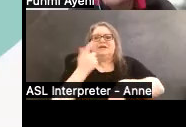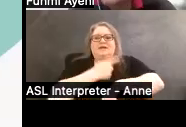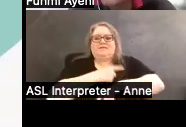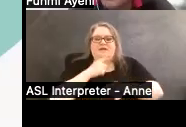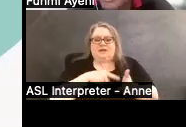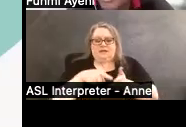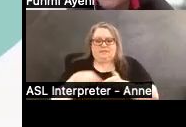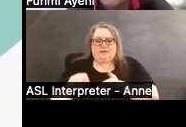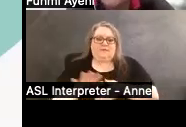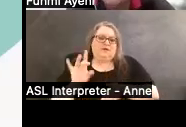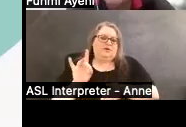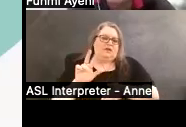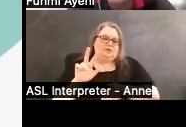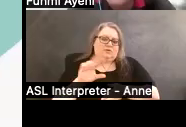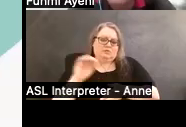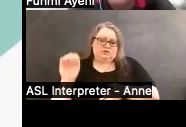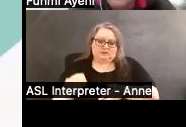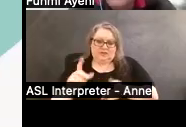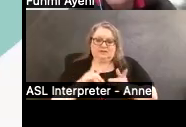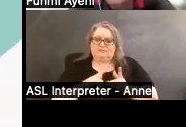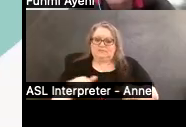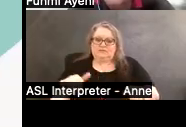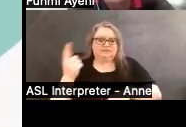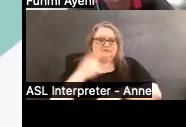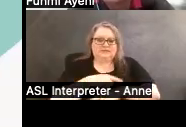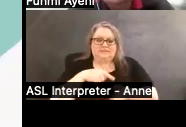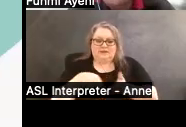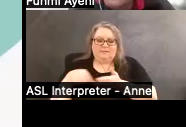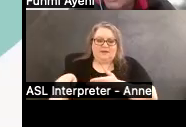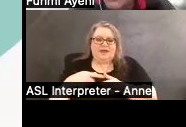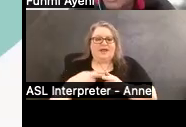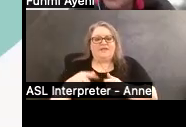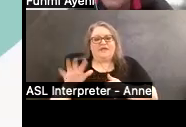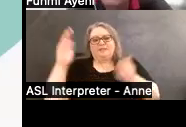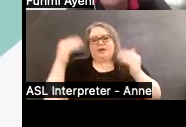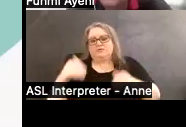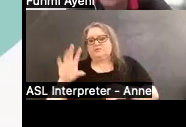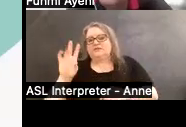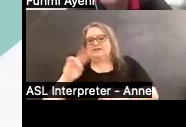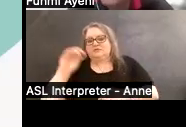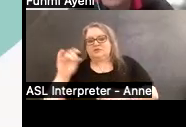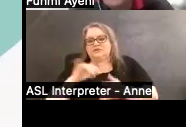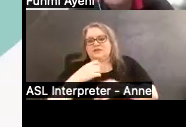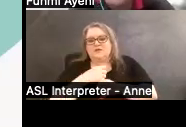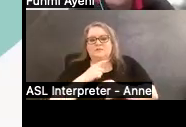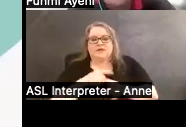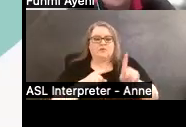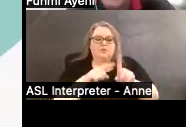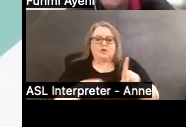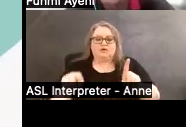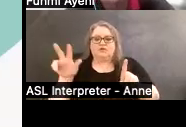About 83% were made through same-day payments. And then we had about 7% that were made between 1 to 3